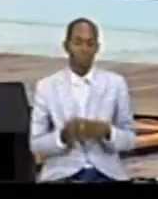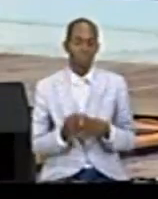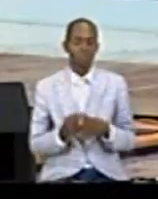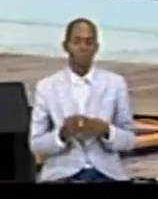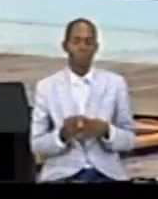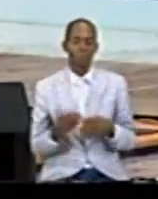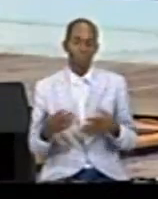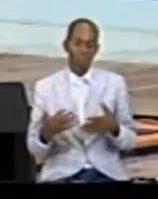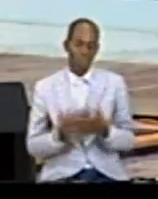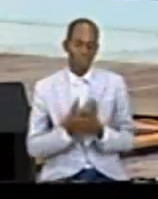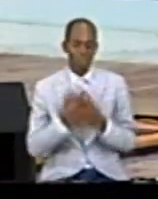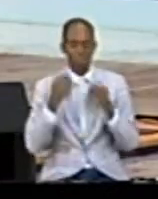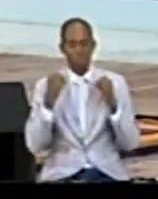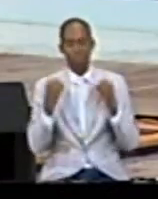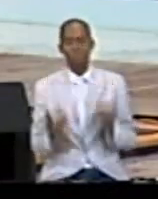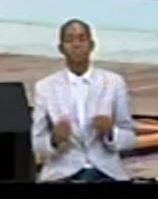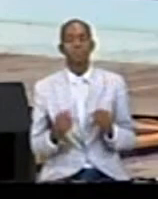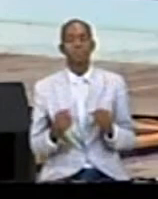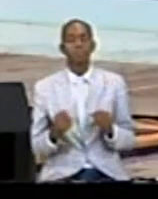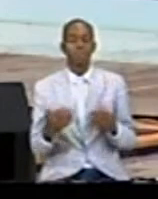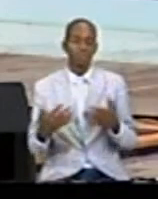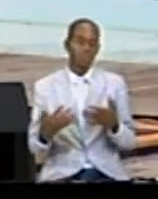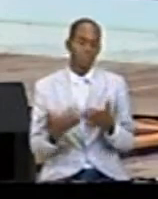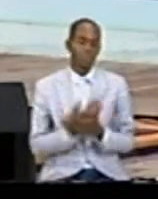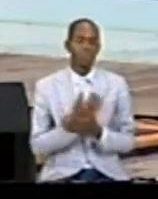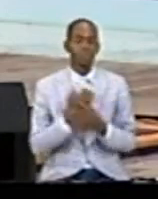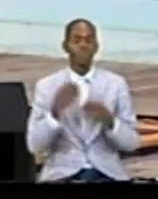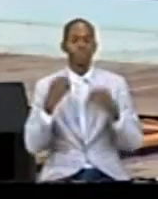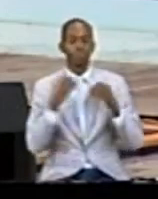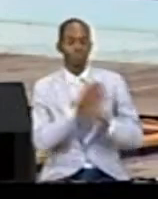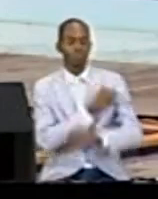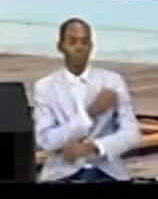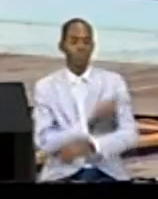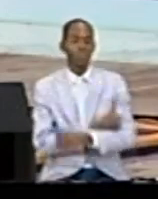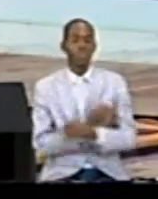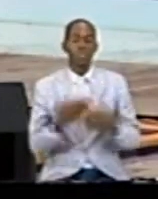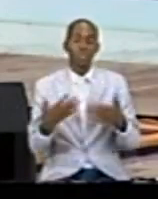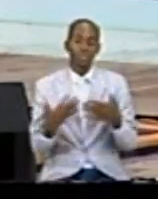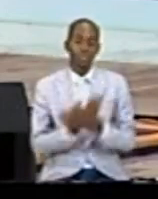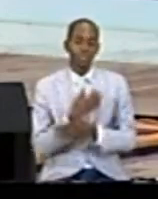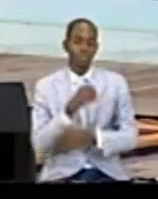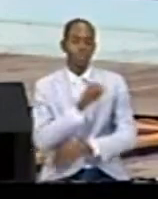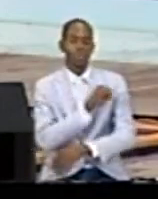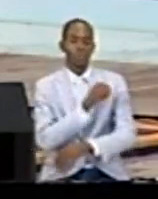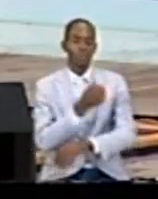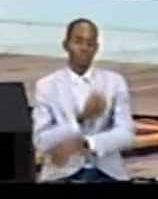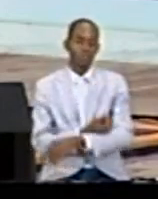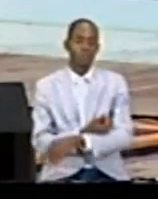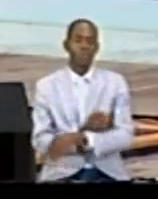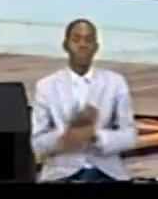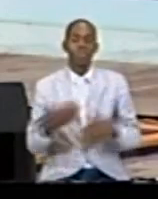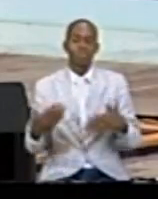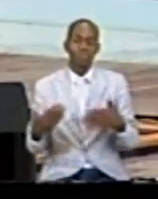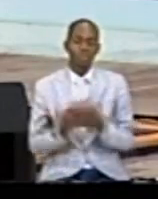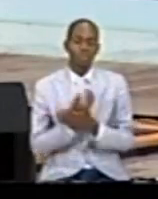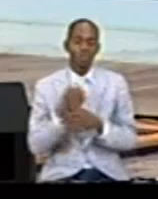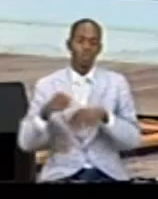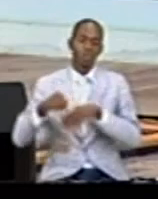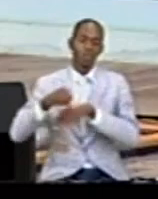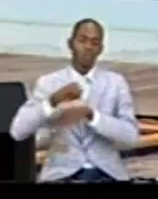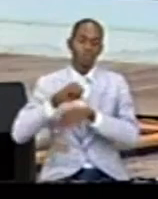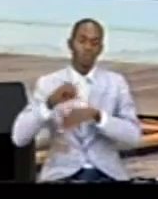New strength, new power, new authority, new